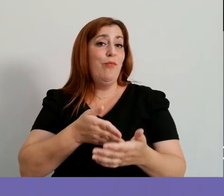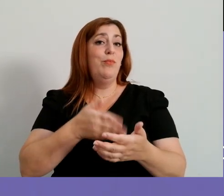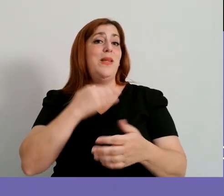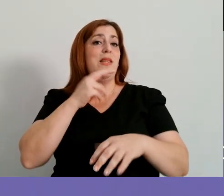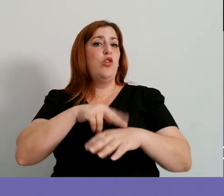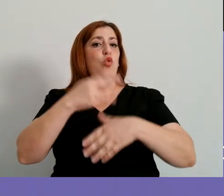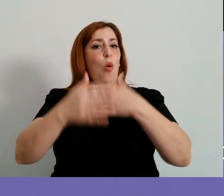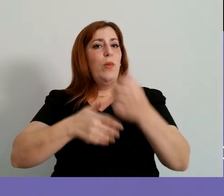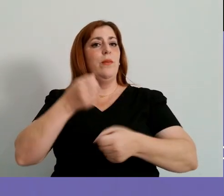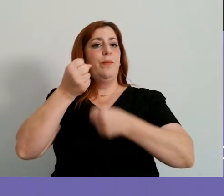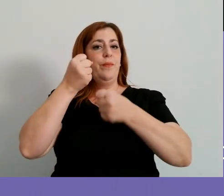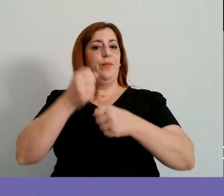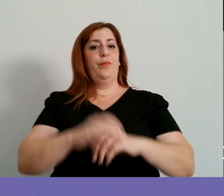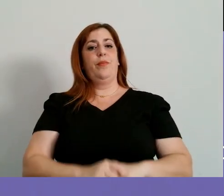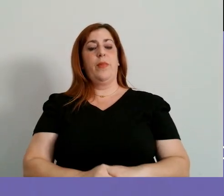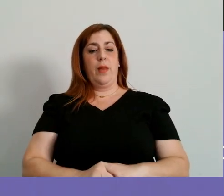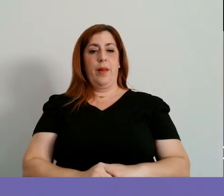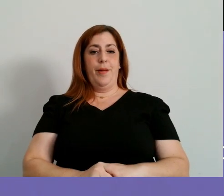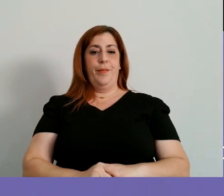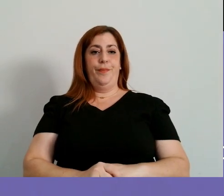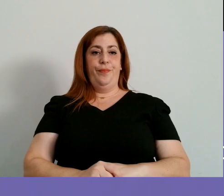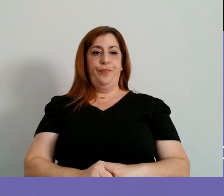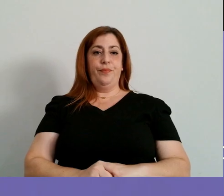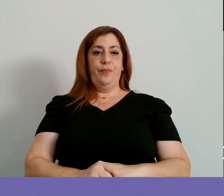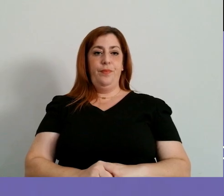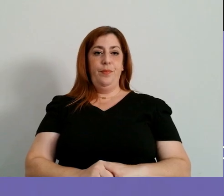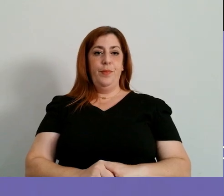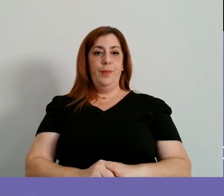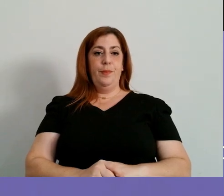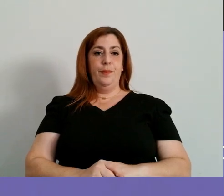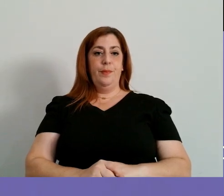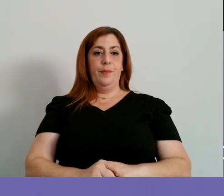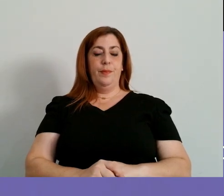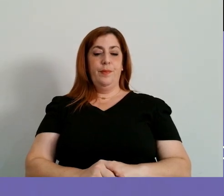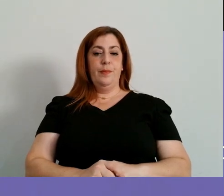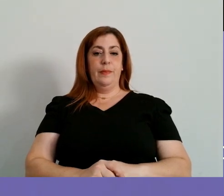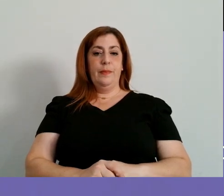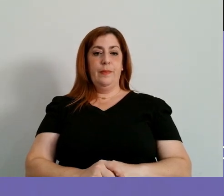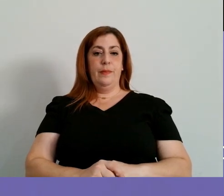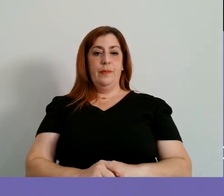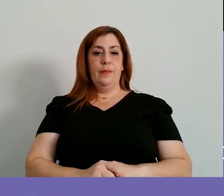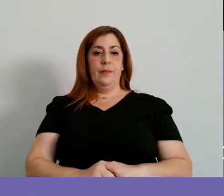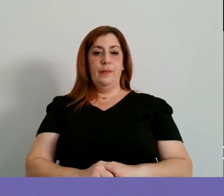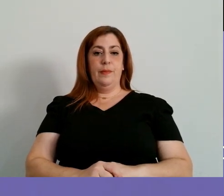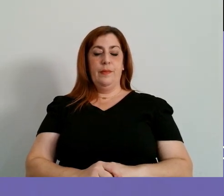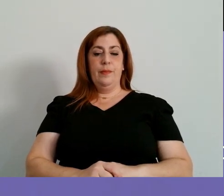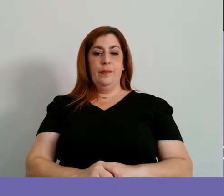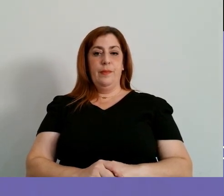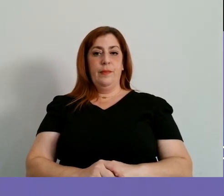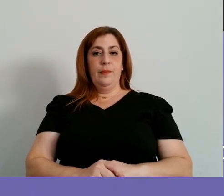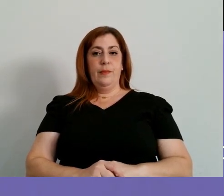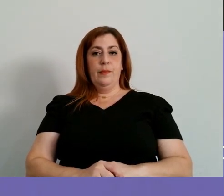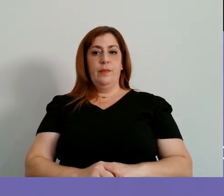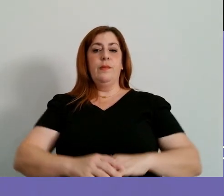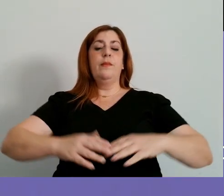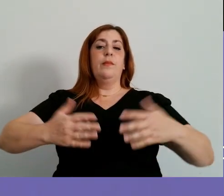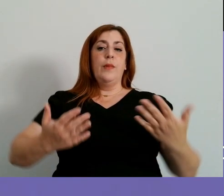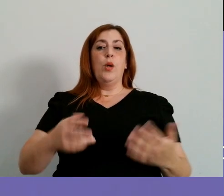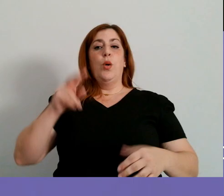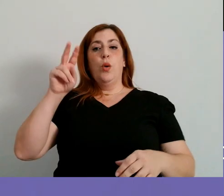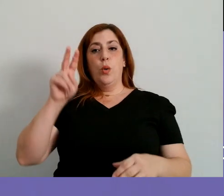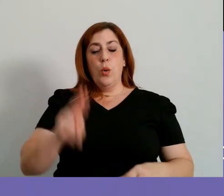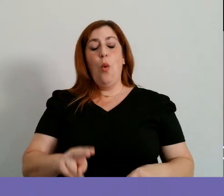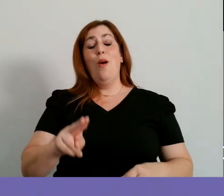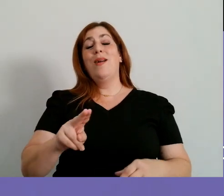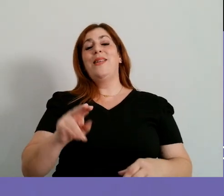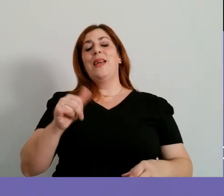Co-occurring conditions can also come into play. For example, if you have, like, for example, 5 other